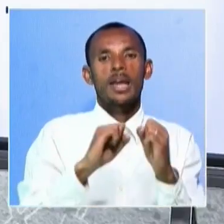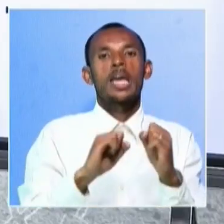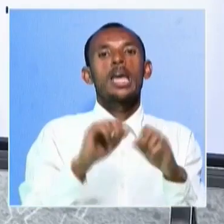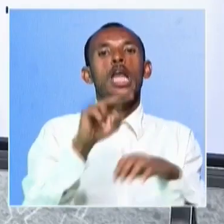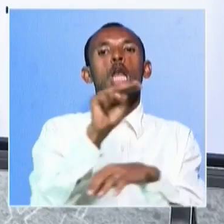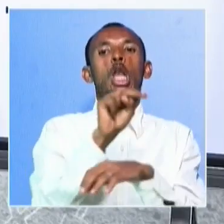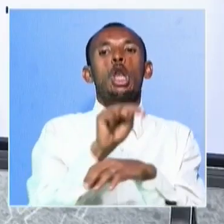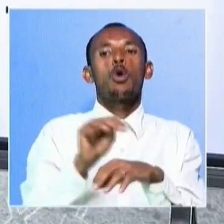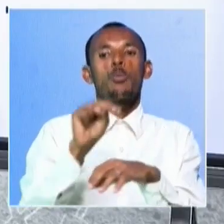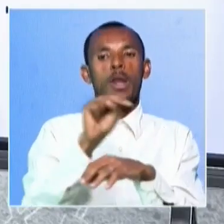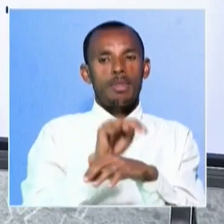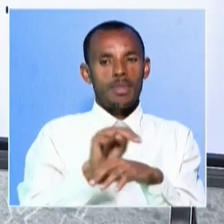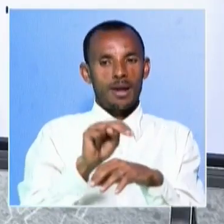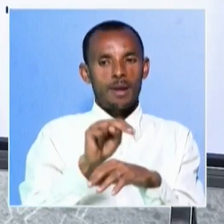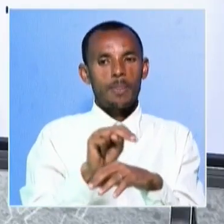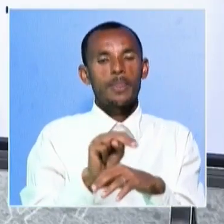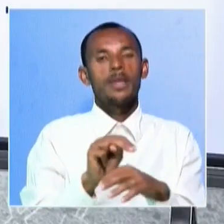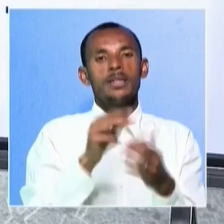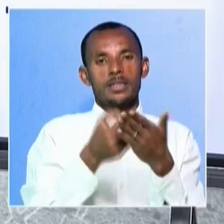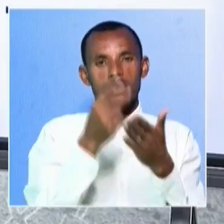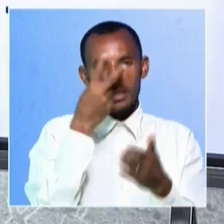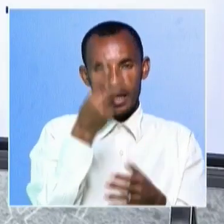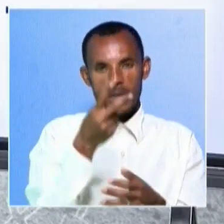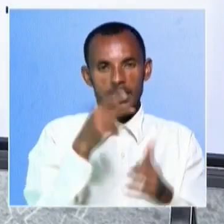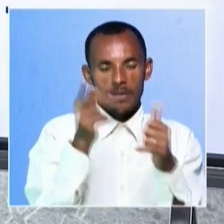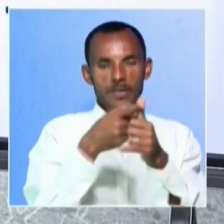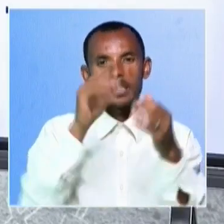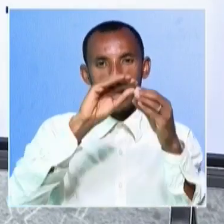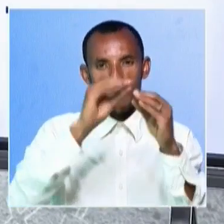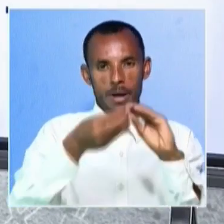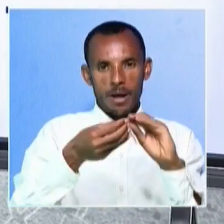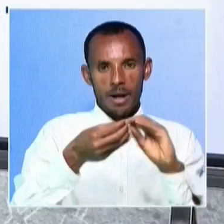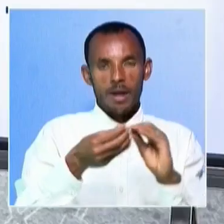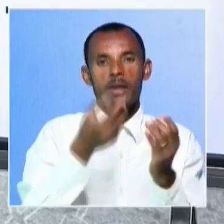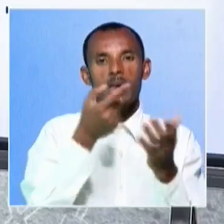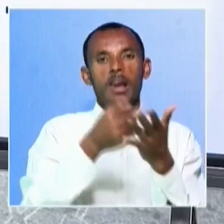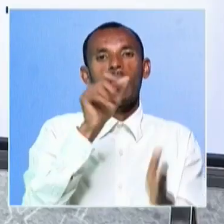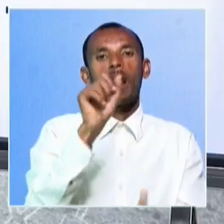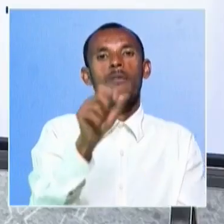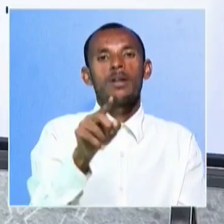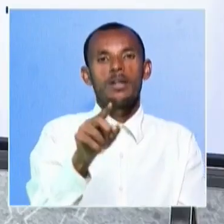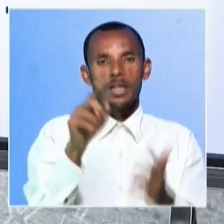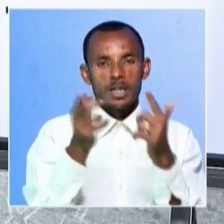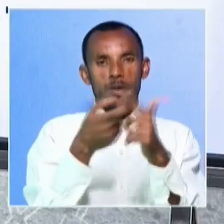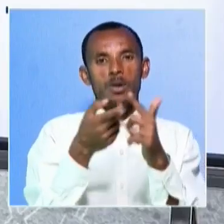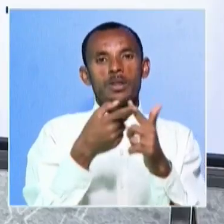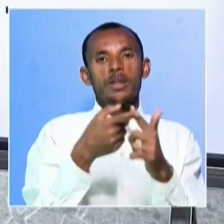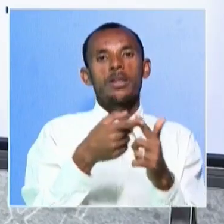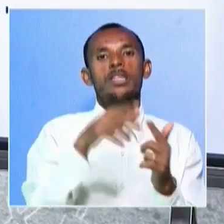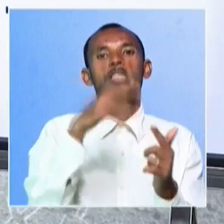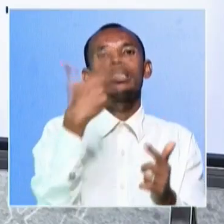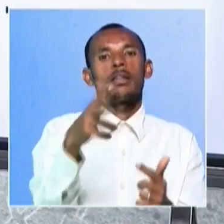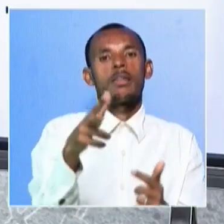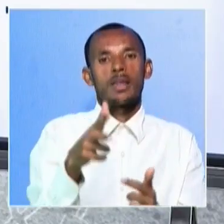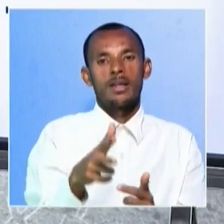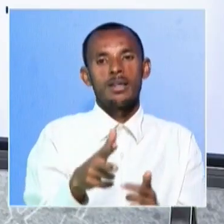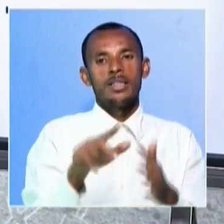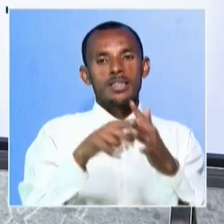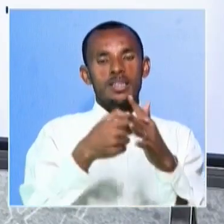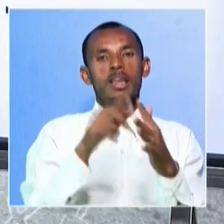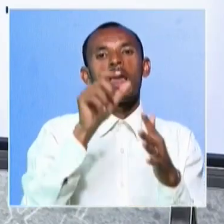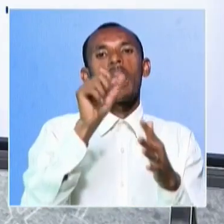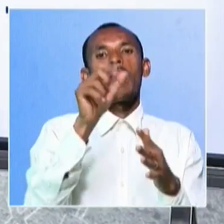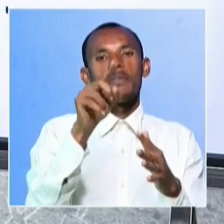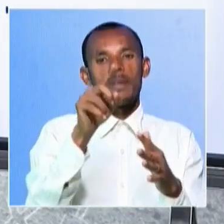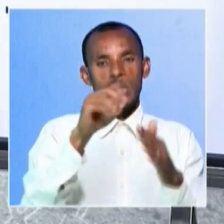numerators. So as you can see here, the first number, here 11, and here 13. Since 11 is less